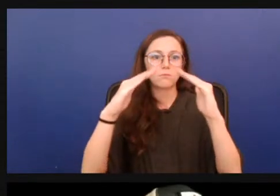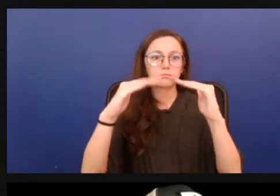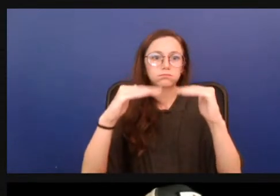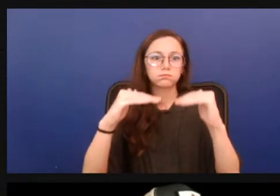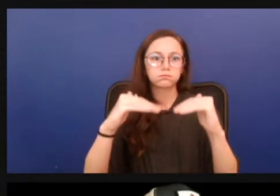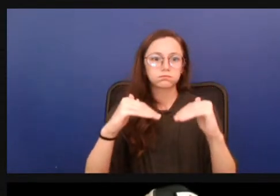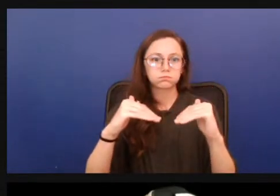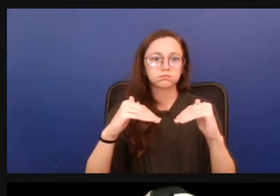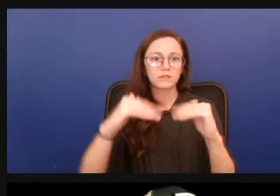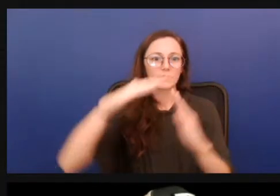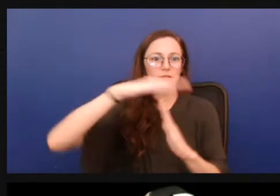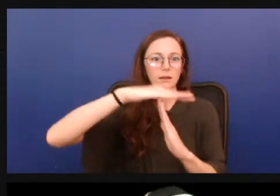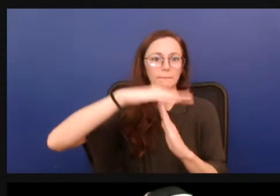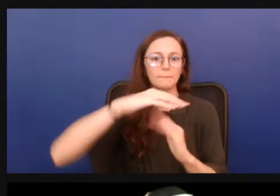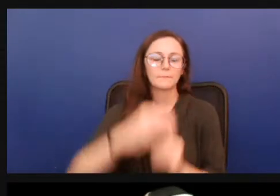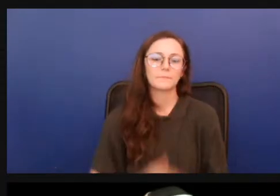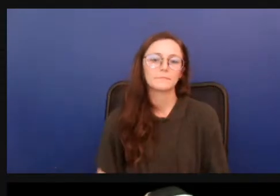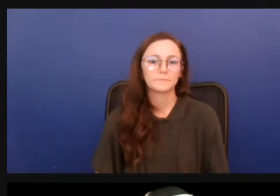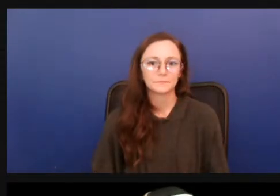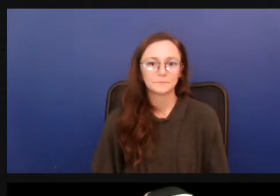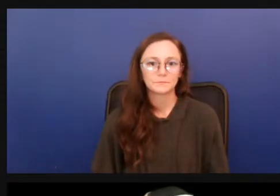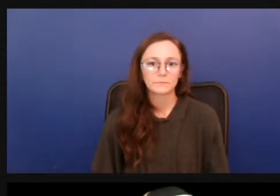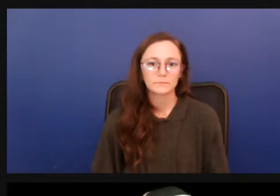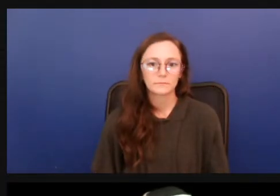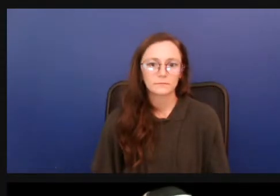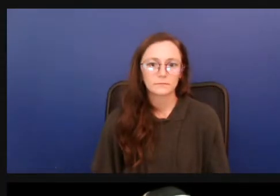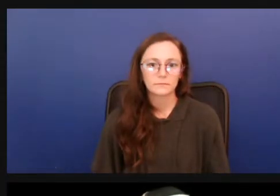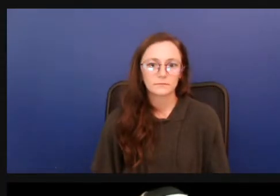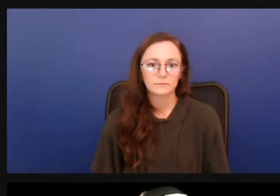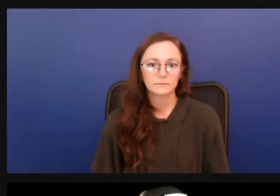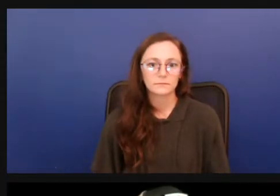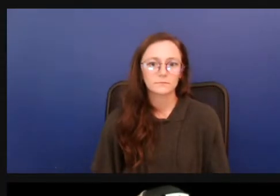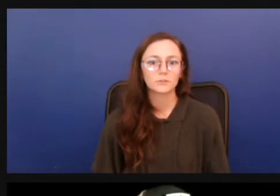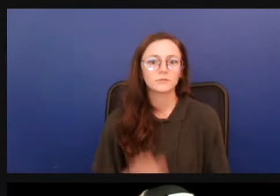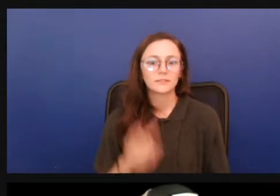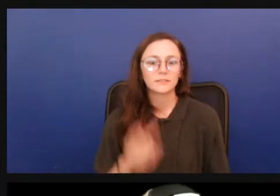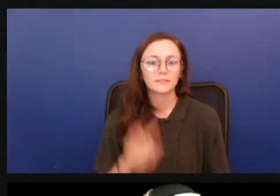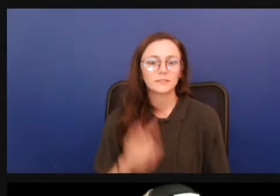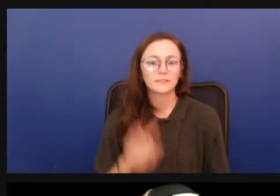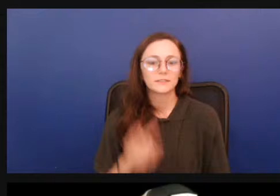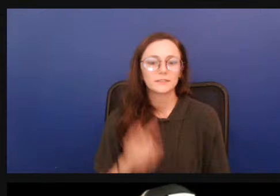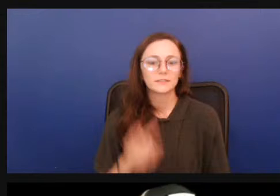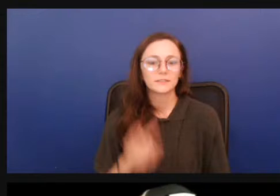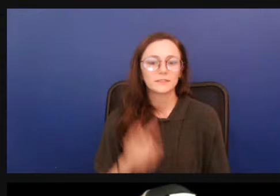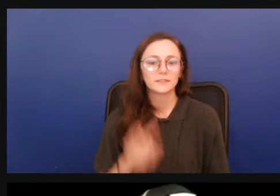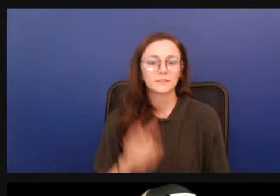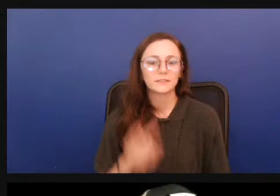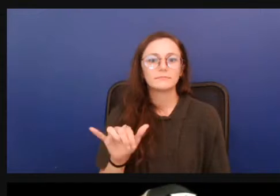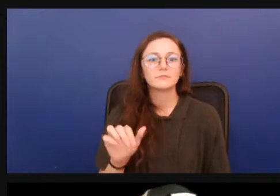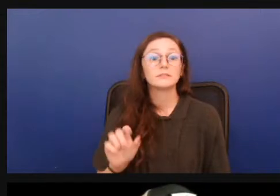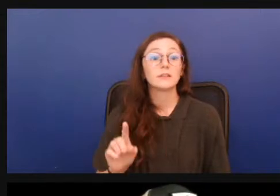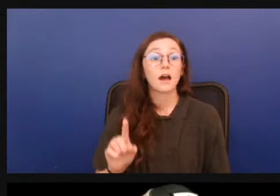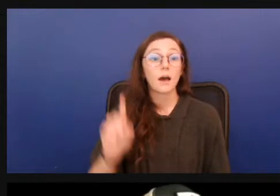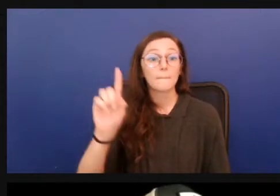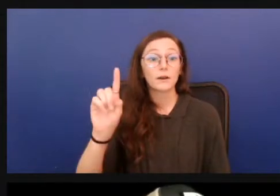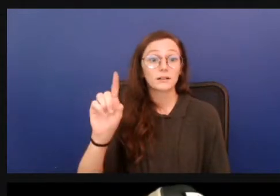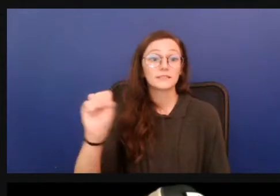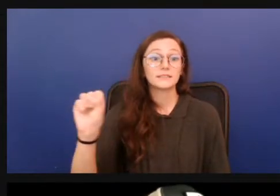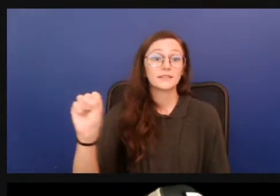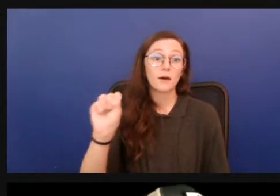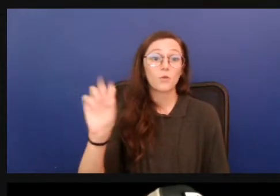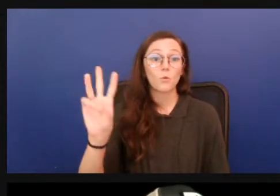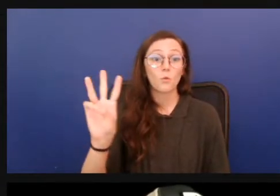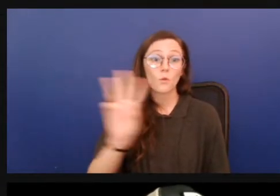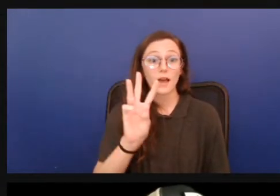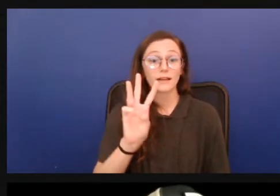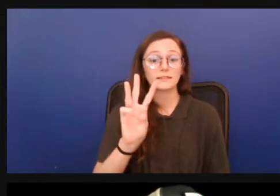to the blue line right through here. So we can see the upper southwest rift connector there, also a huge amount, and had a similar